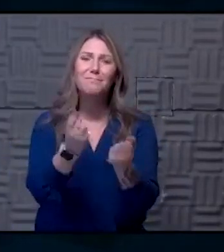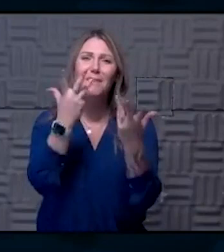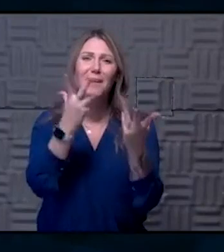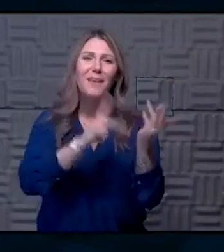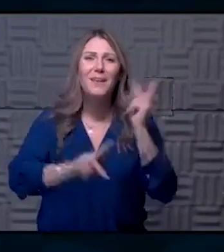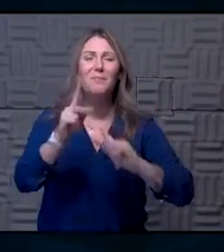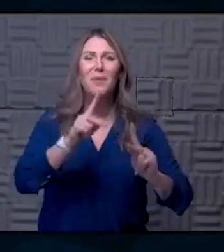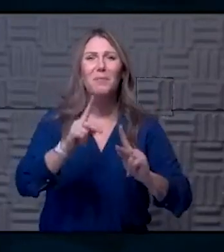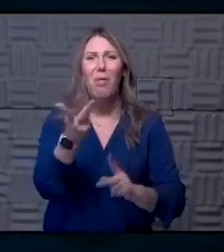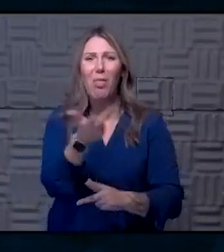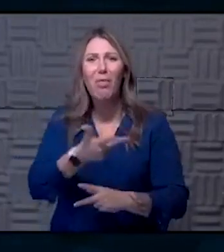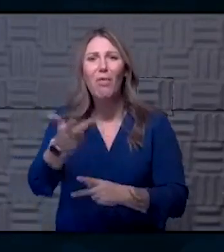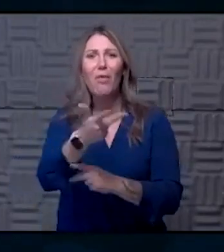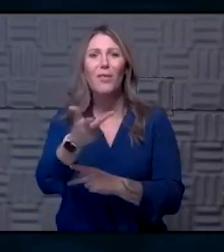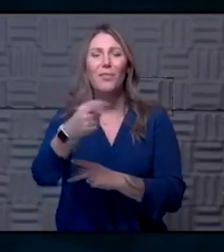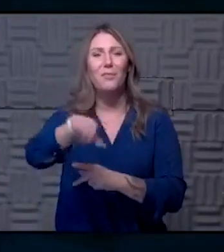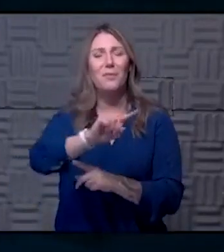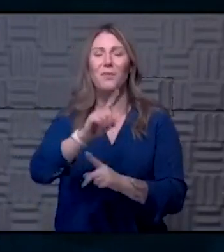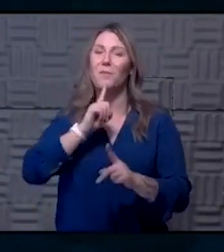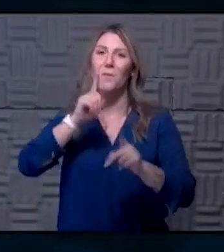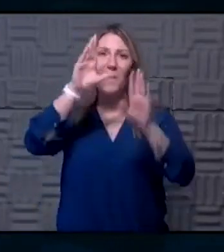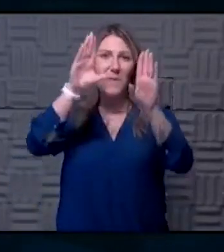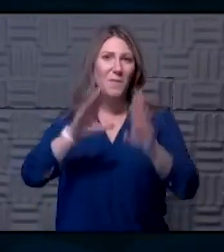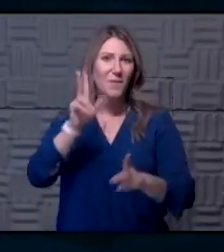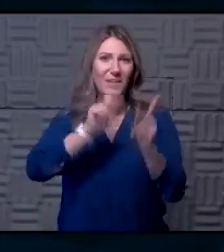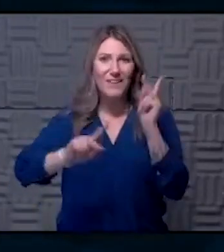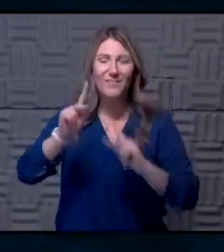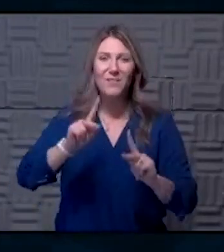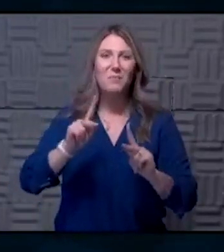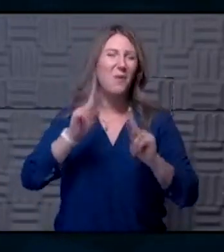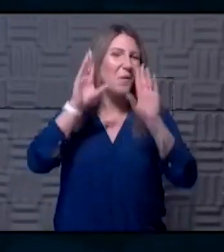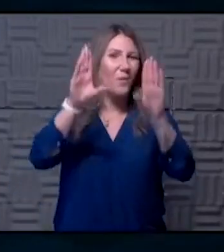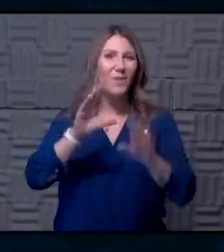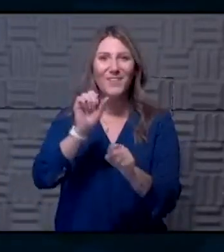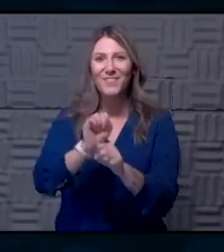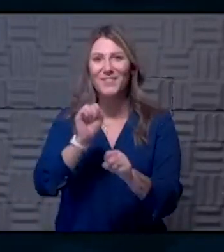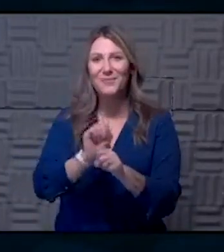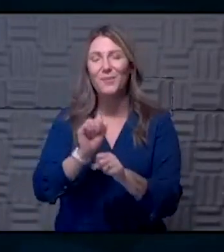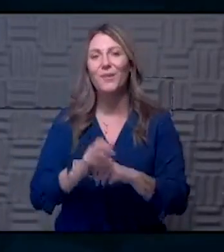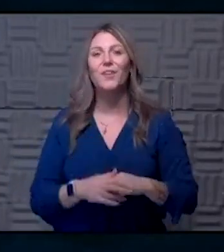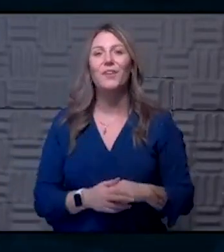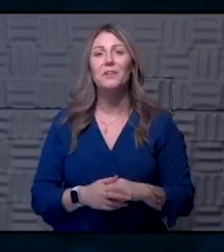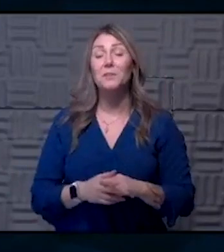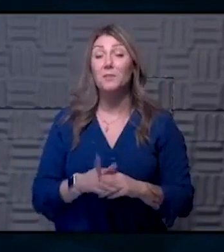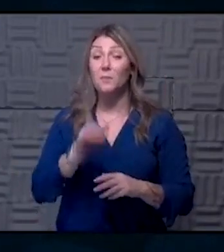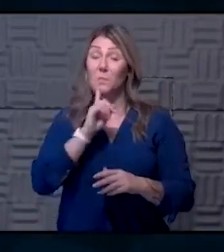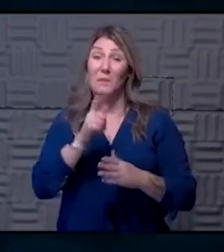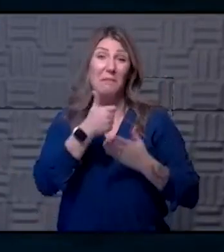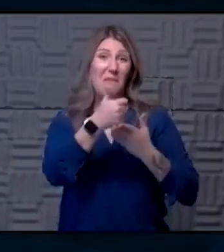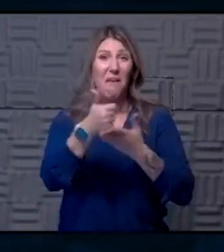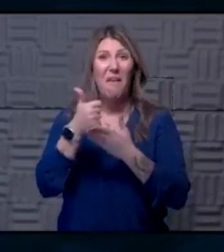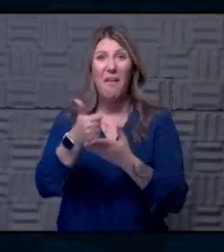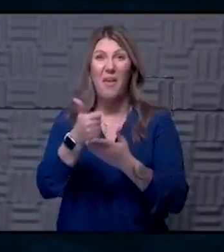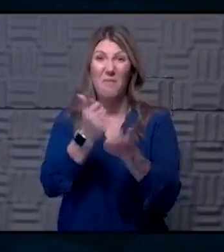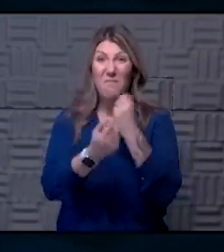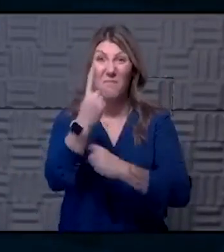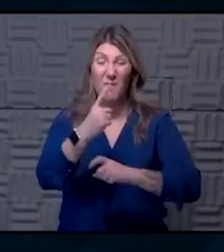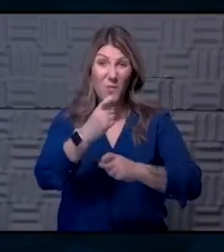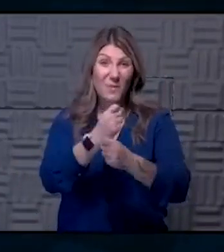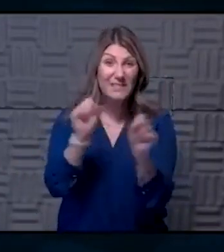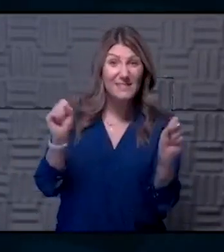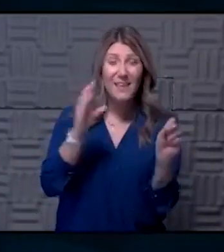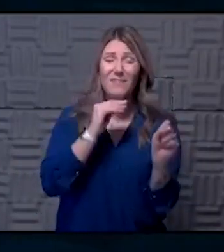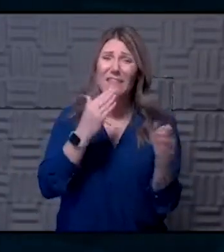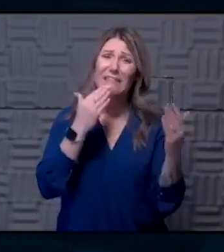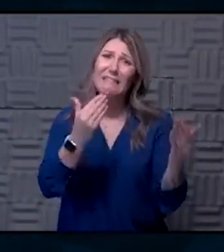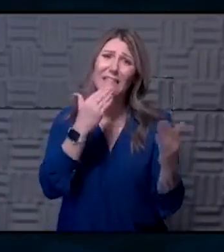and Raghu Adiga are just great folks who do a great job and help keep all of us safe. So thank you guys for the work you do, and thanks